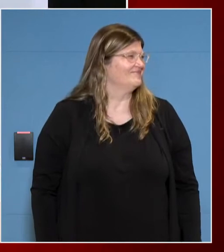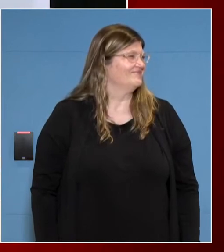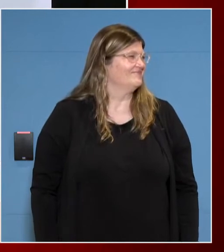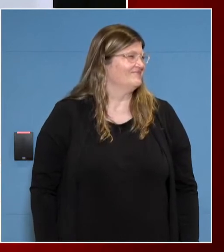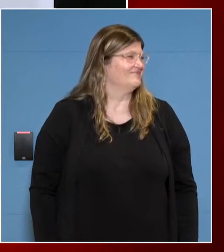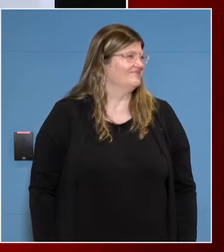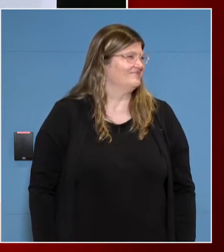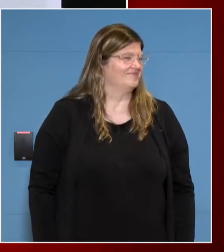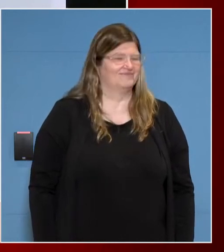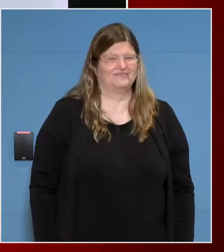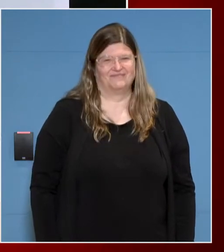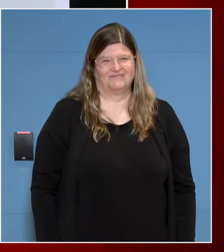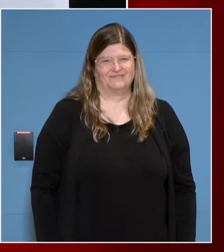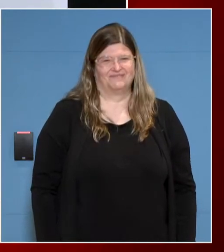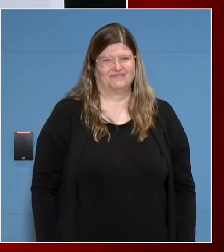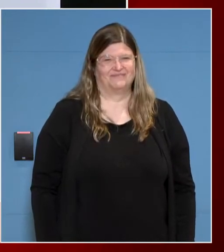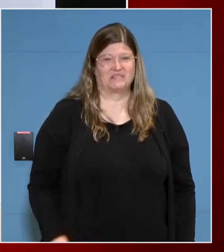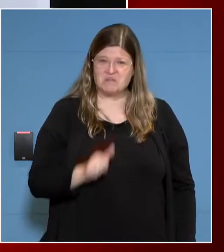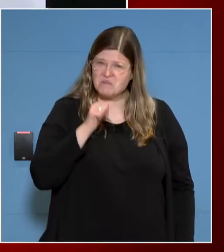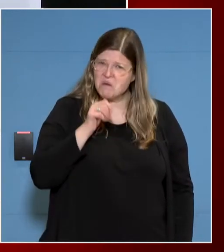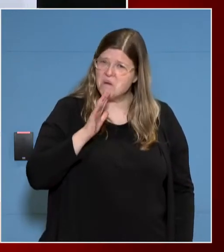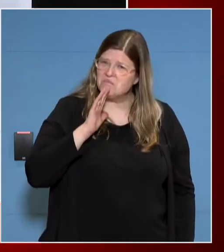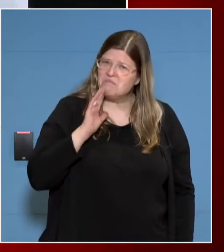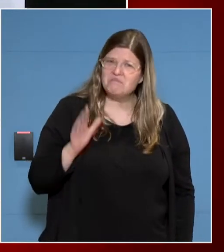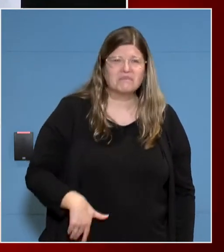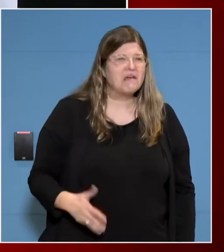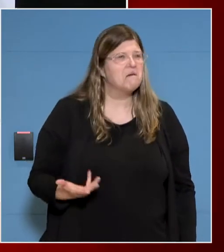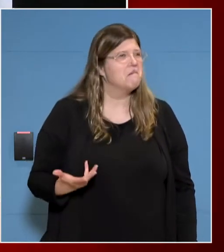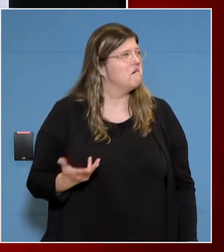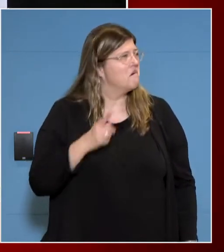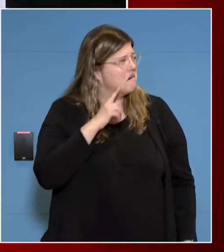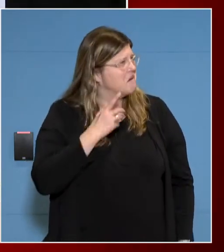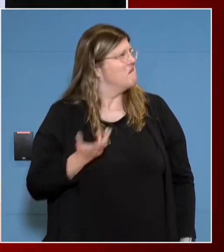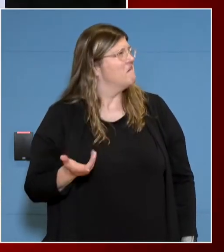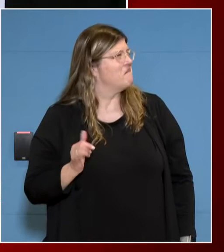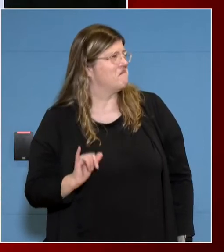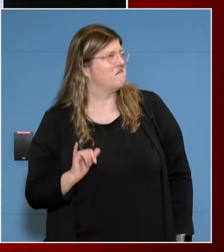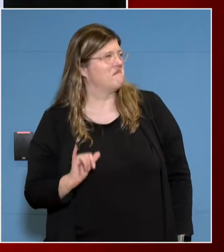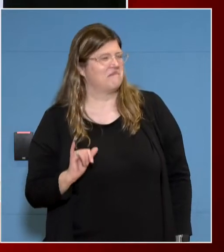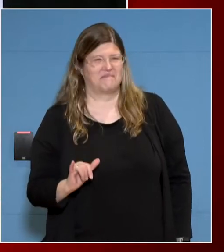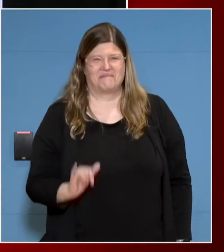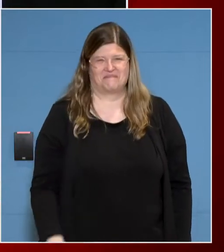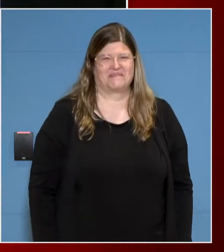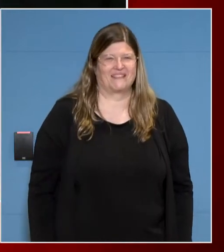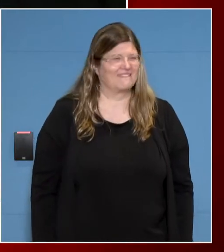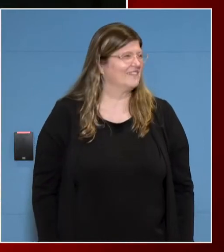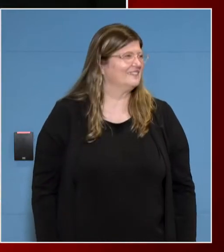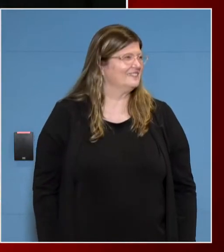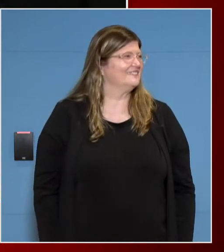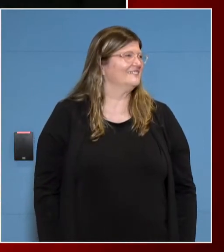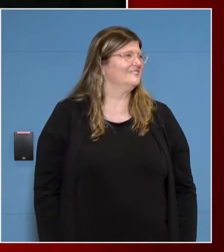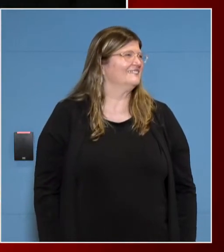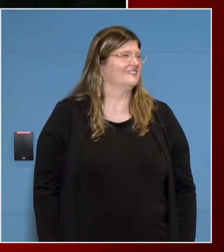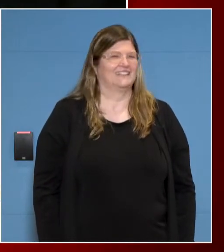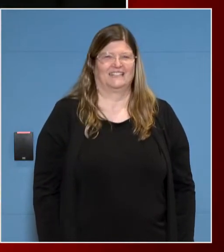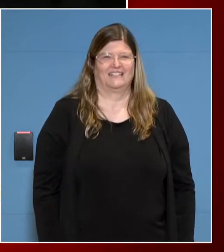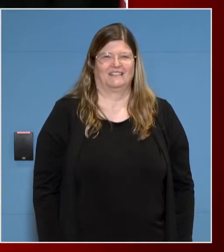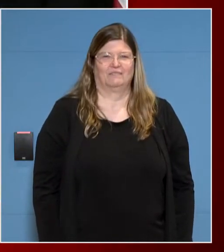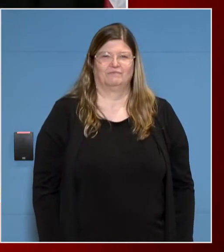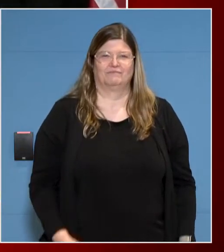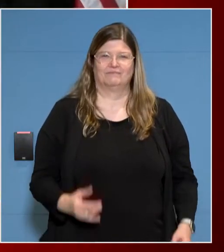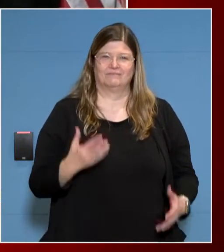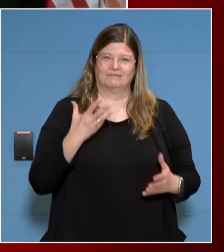bad at all. No, I told you. You're welcome. So if you just exit out the door over here, someone will meet you for your